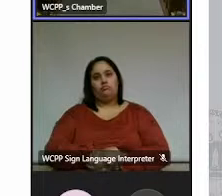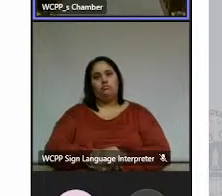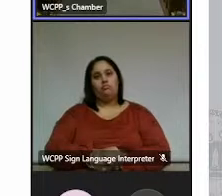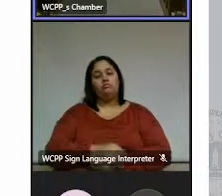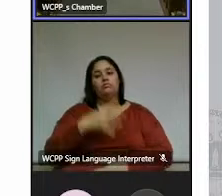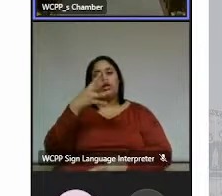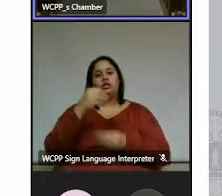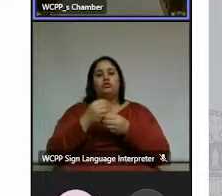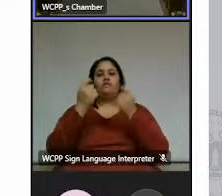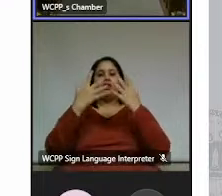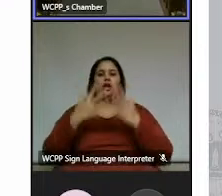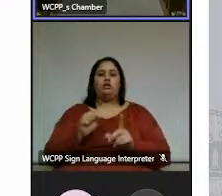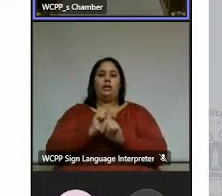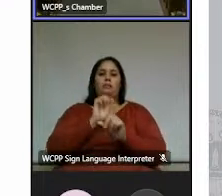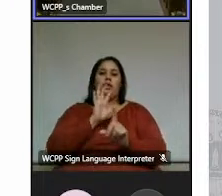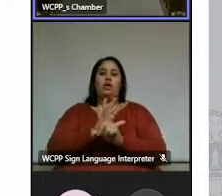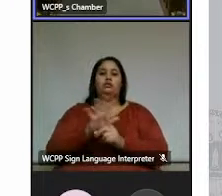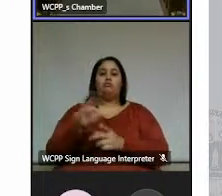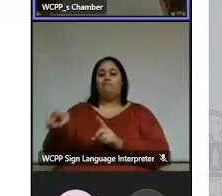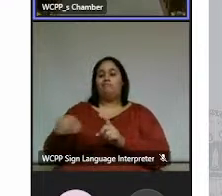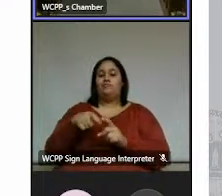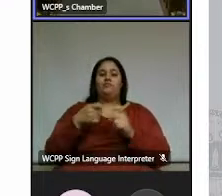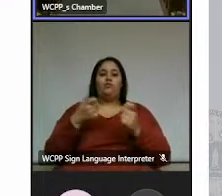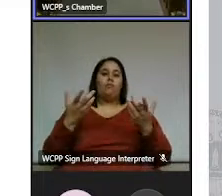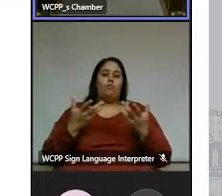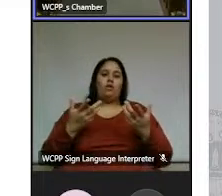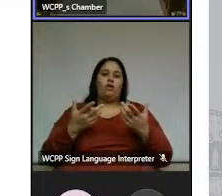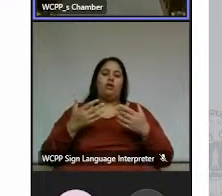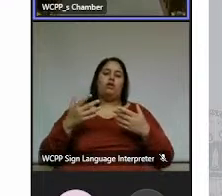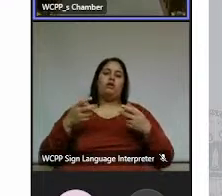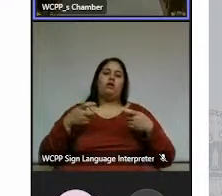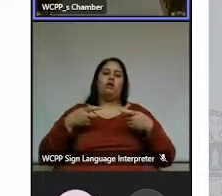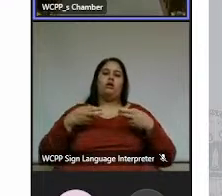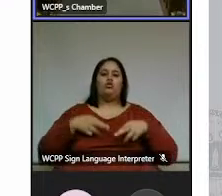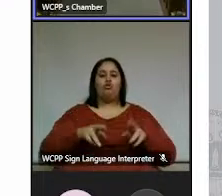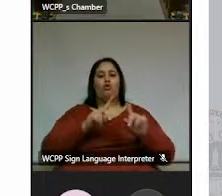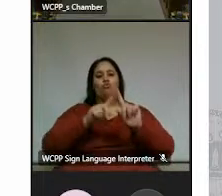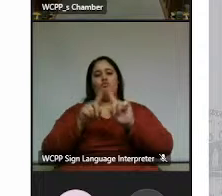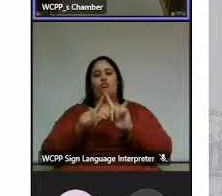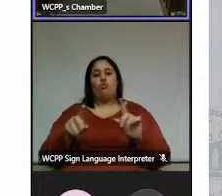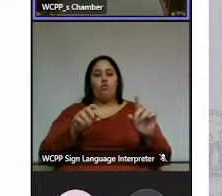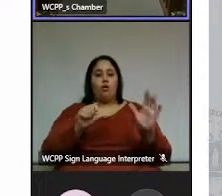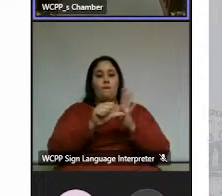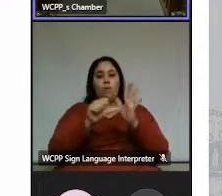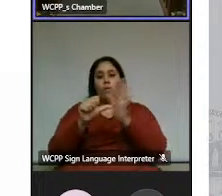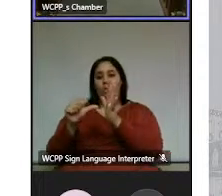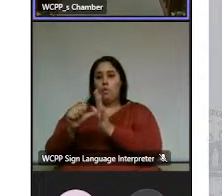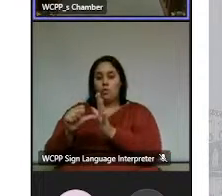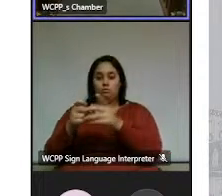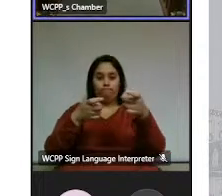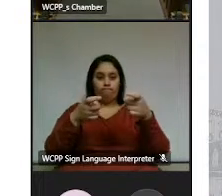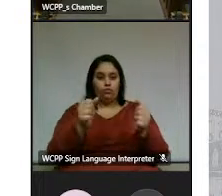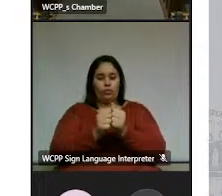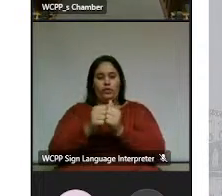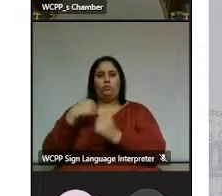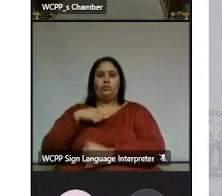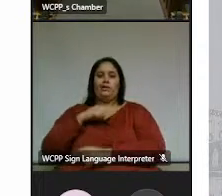Additional financial implications arise from administering roads of joint significance with municipalities,